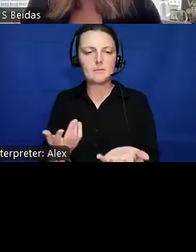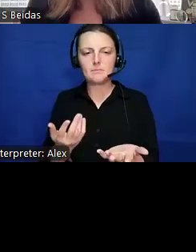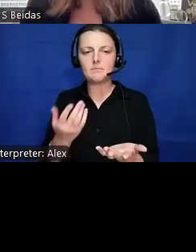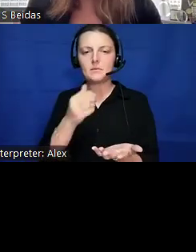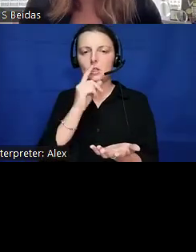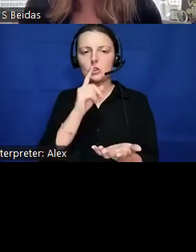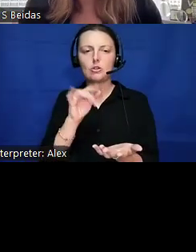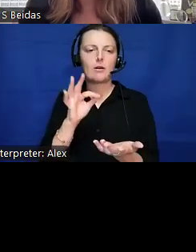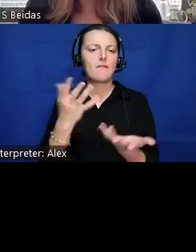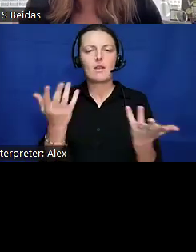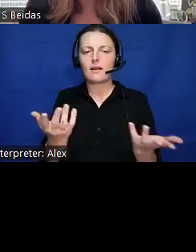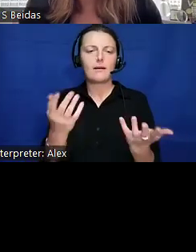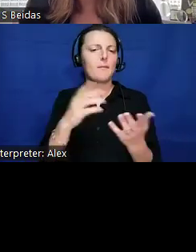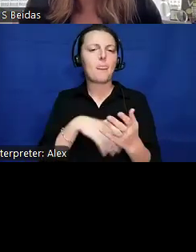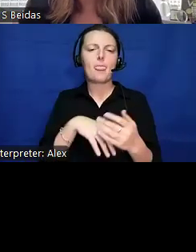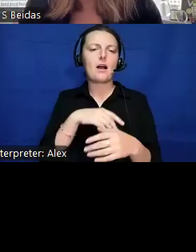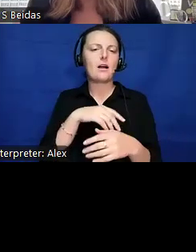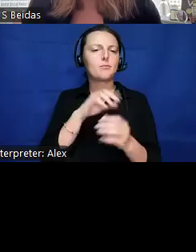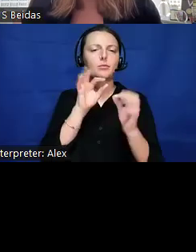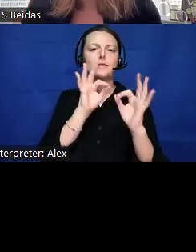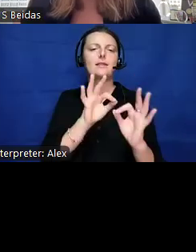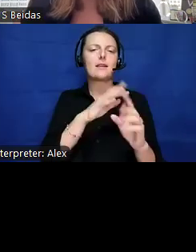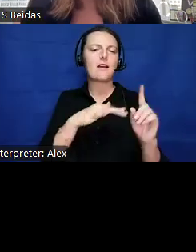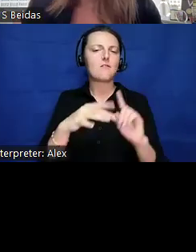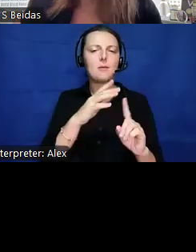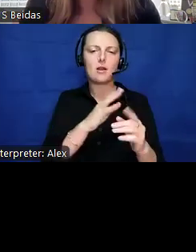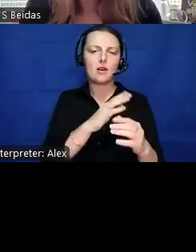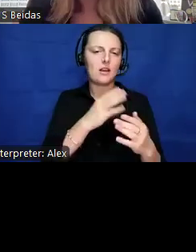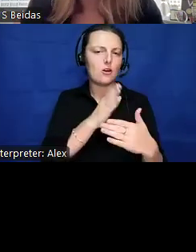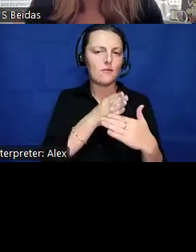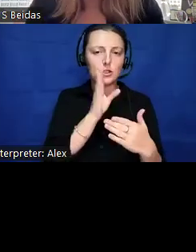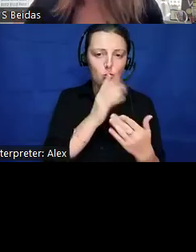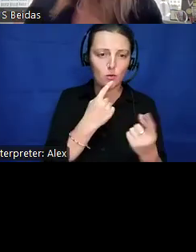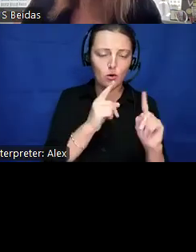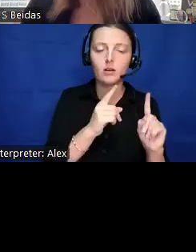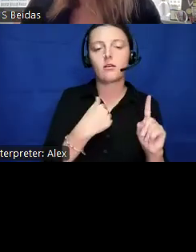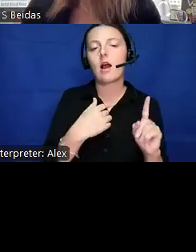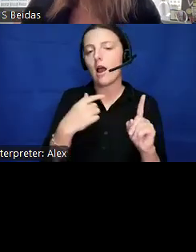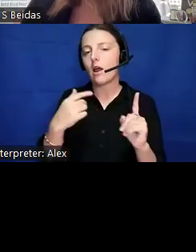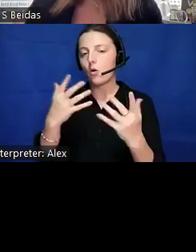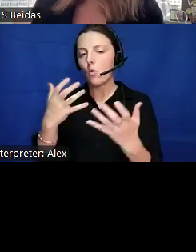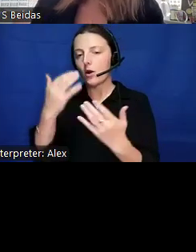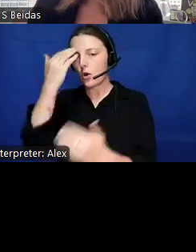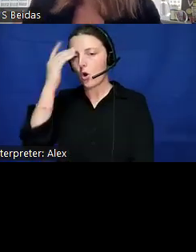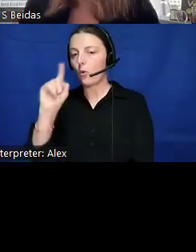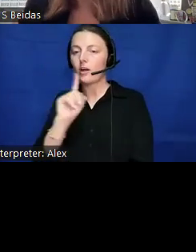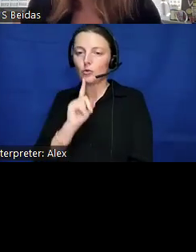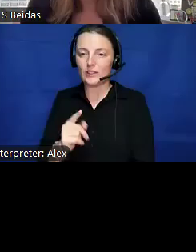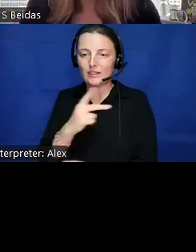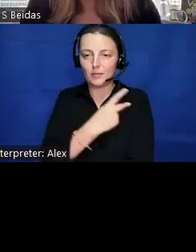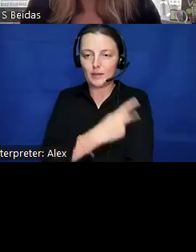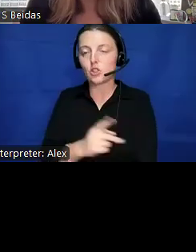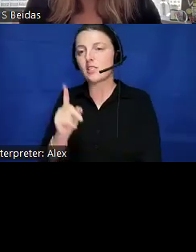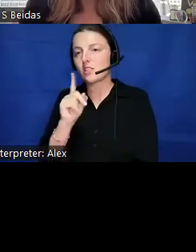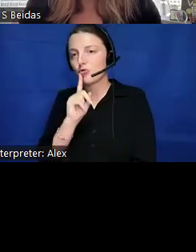will work. I'm much more interested in knowing if it can work where real patients and clinicians are functioning.